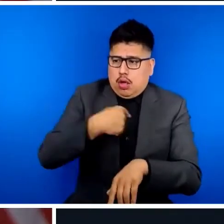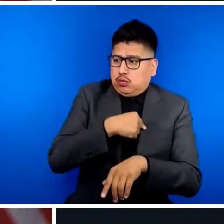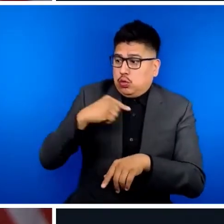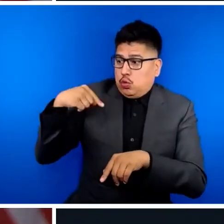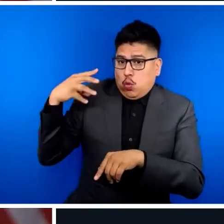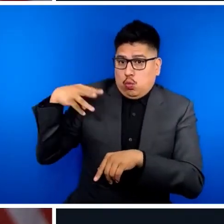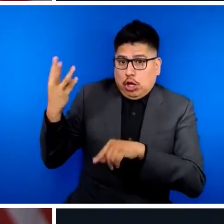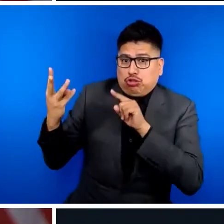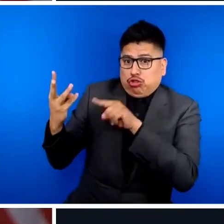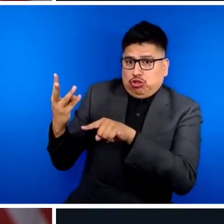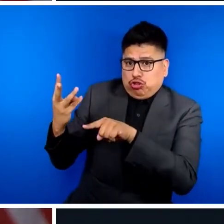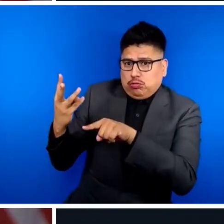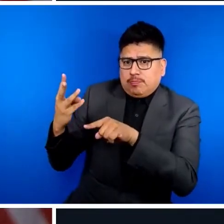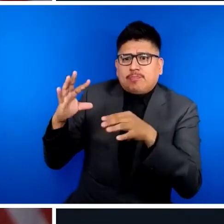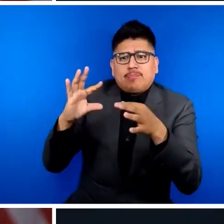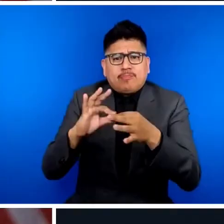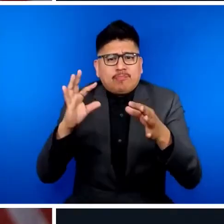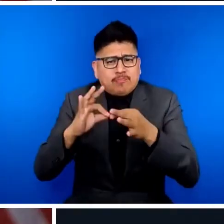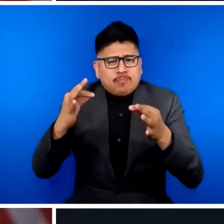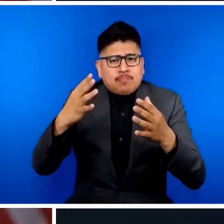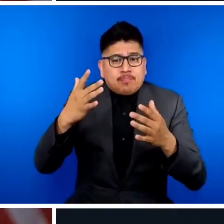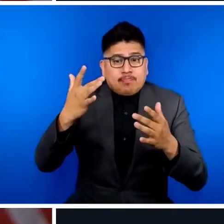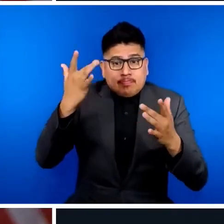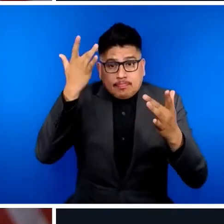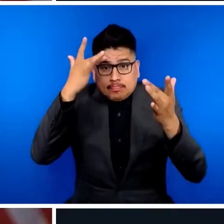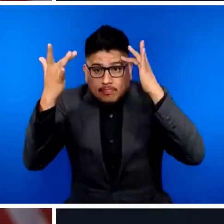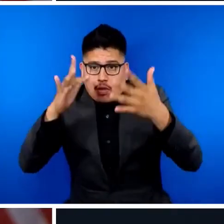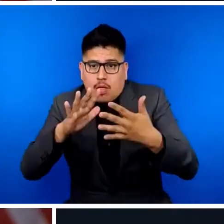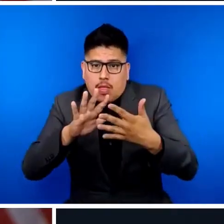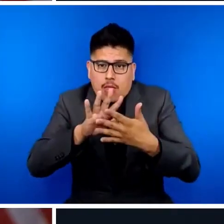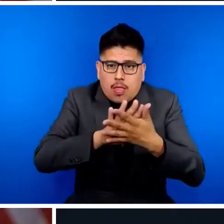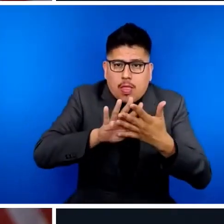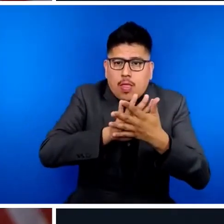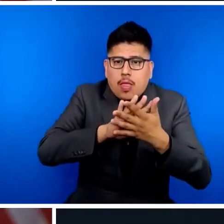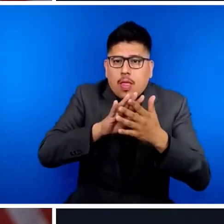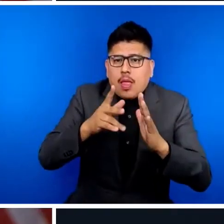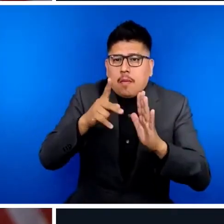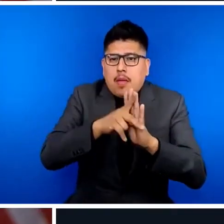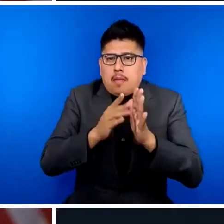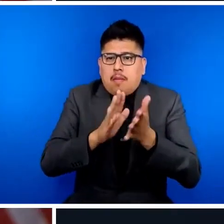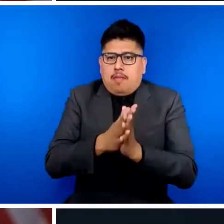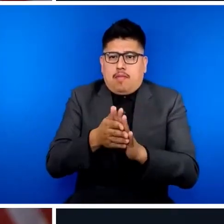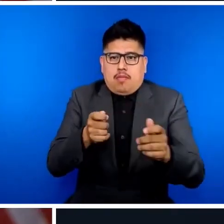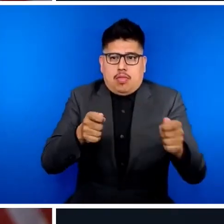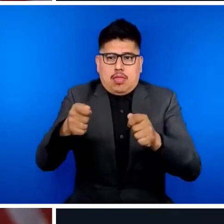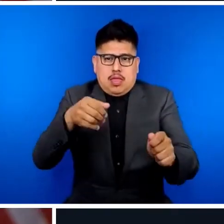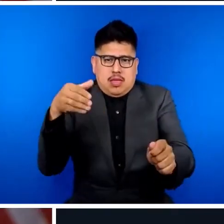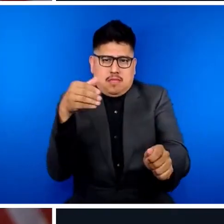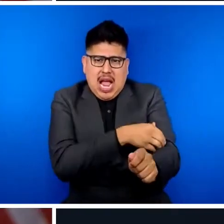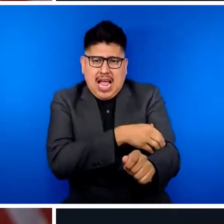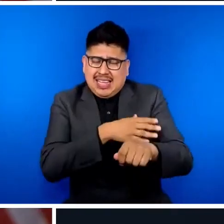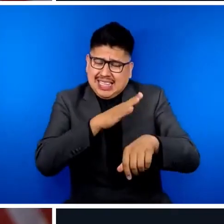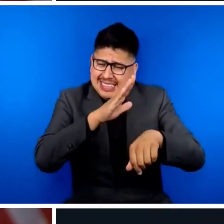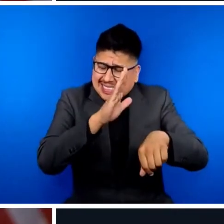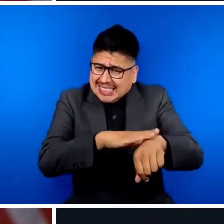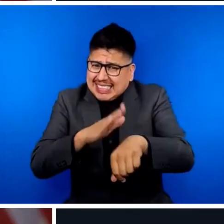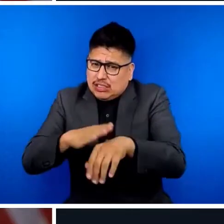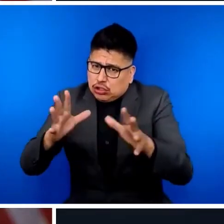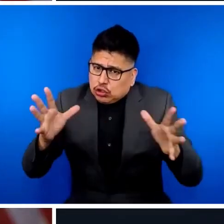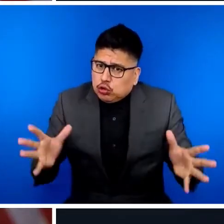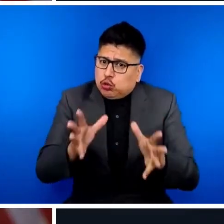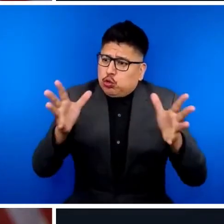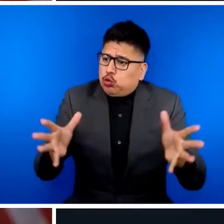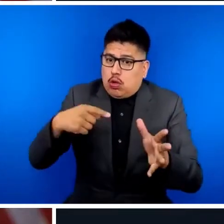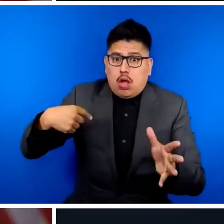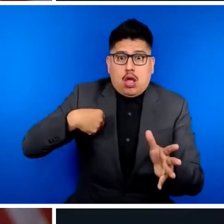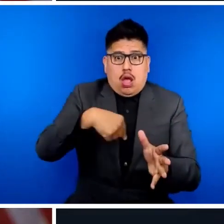and unprincipled men rising to power. But he also encouraged us, all Americans, to unite